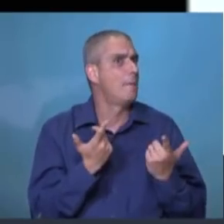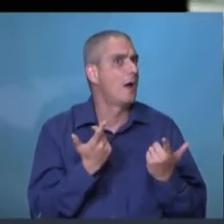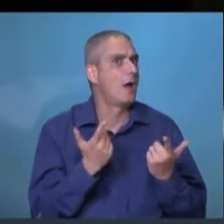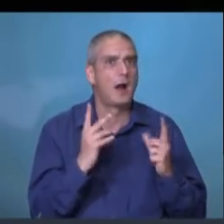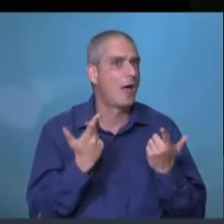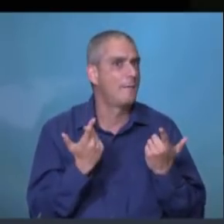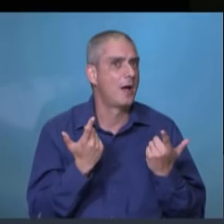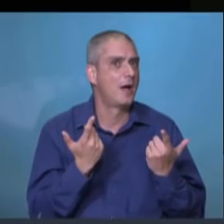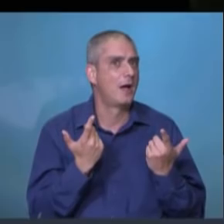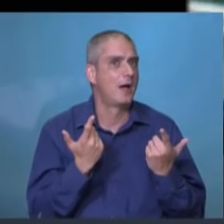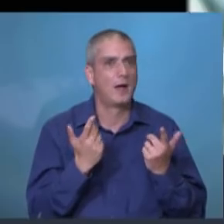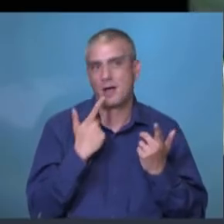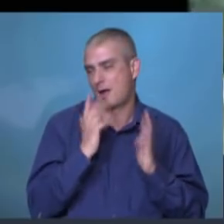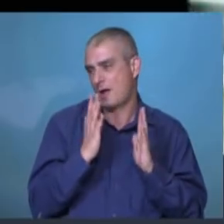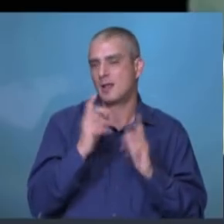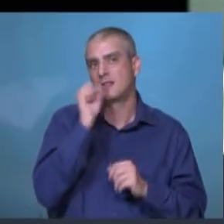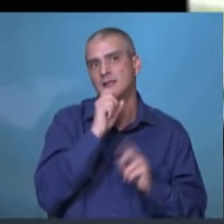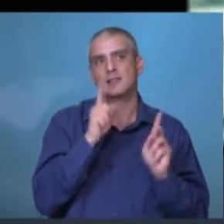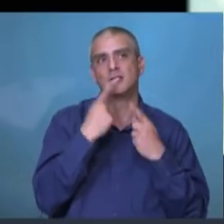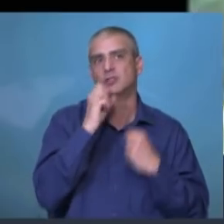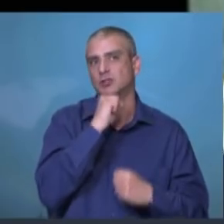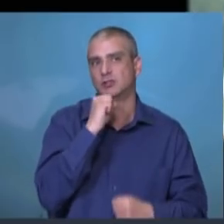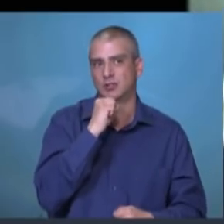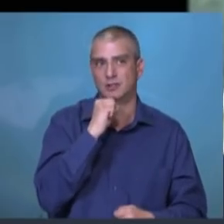Why? Because, sing me a song.